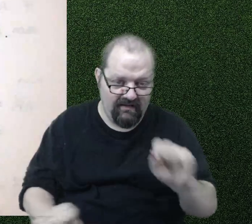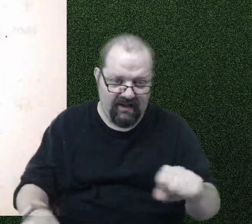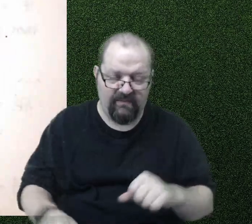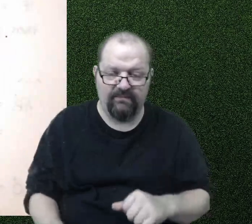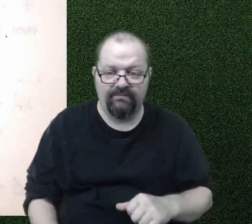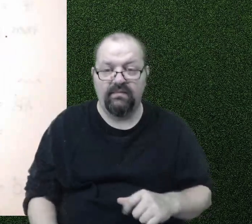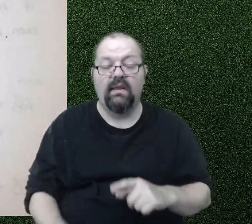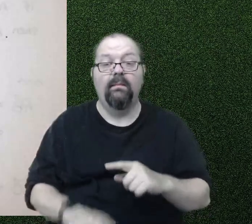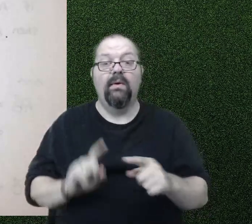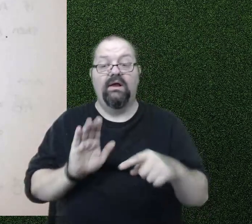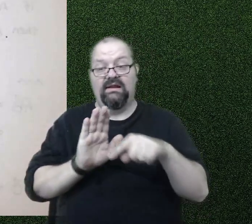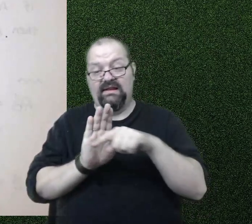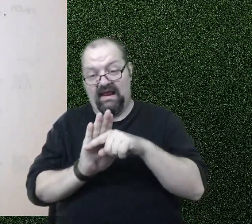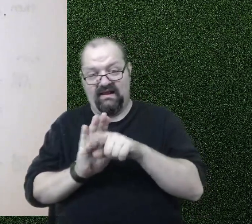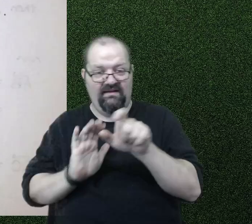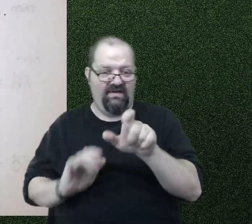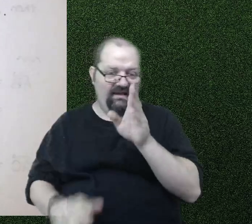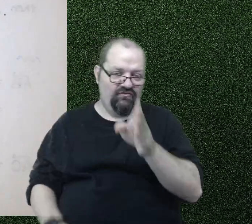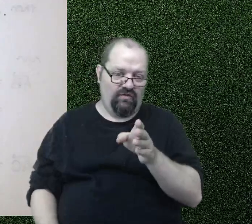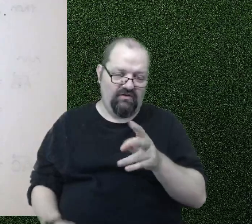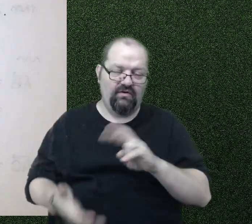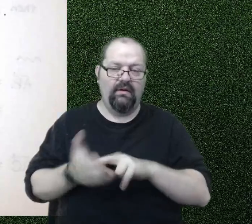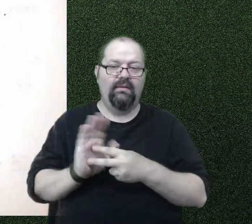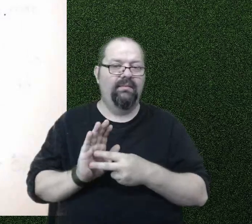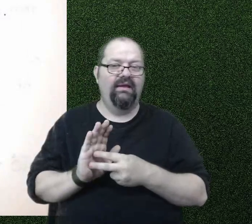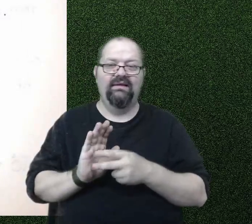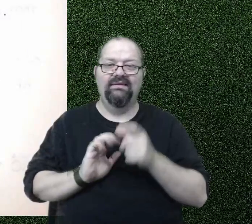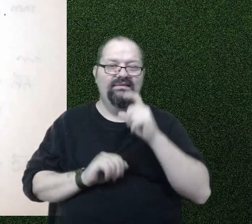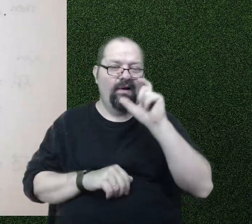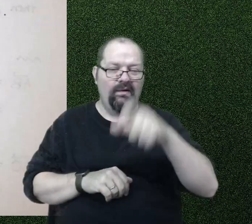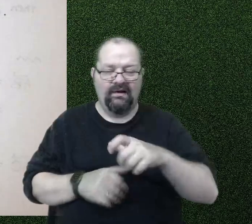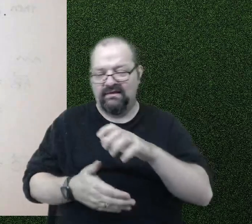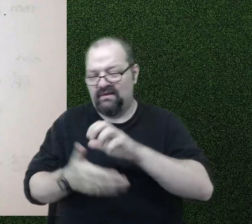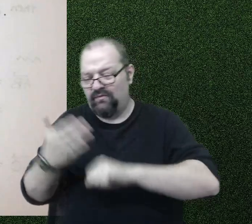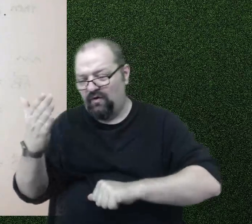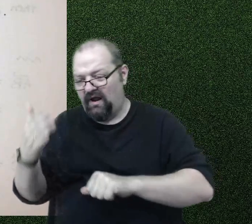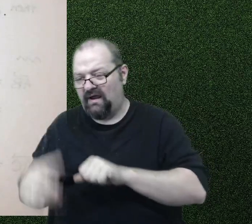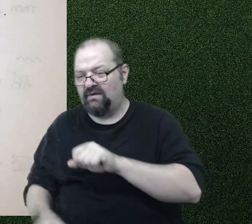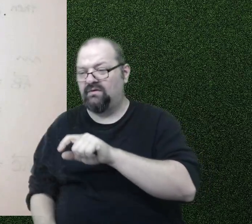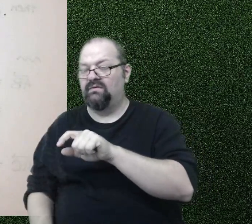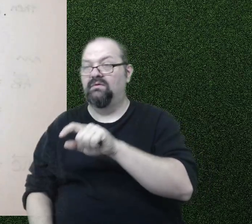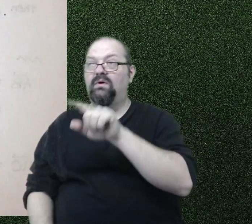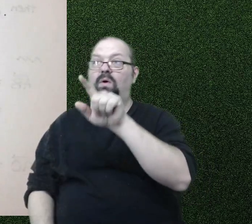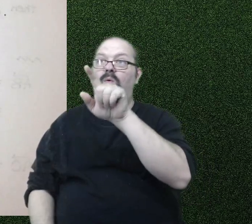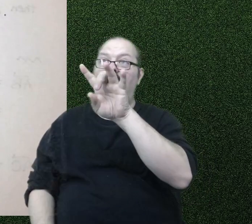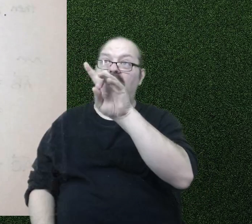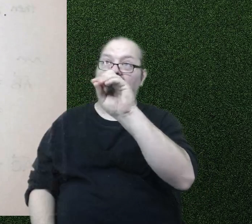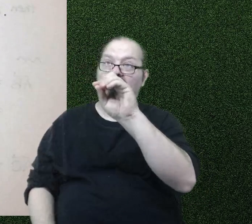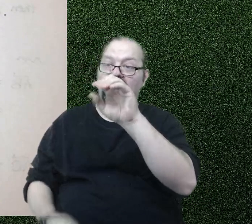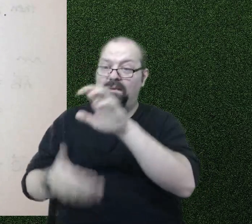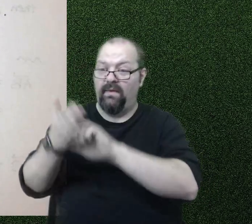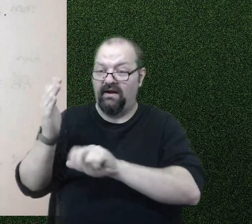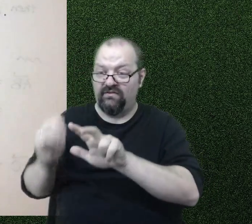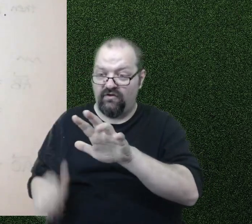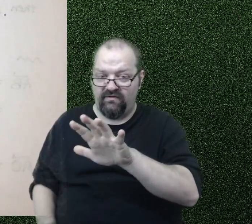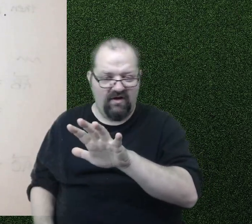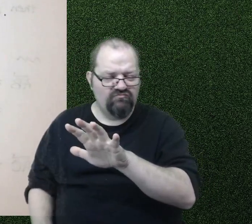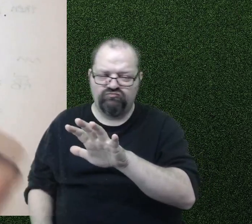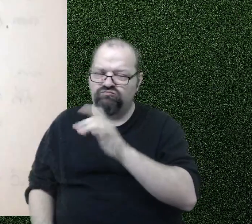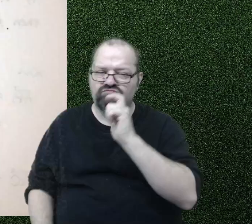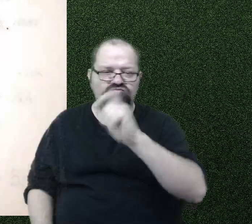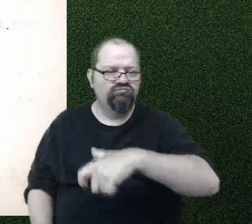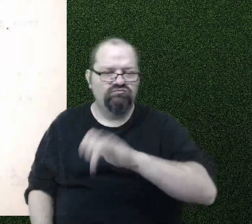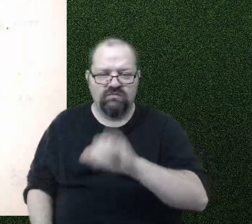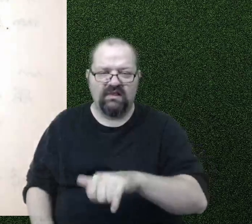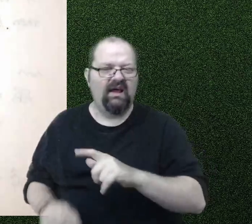But it's in the negative x direction. So rather than subtracting that 35 from 180 and getting the right angle, I'm just going to put a negative there. That